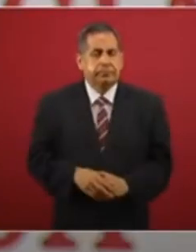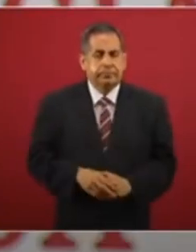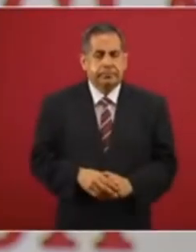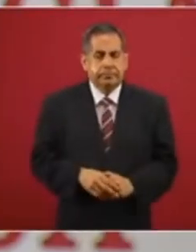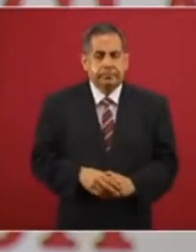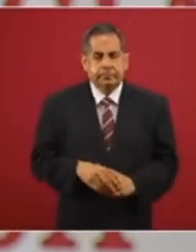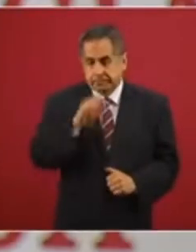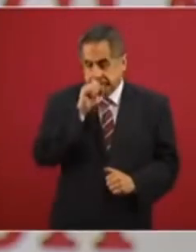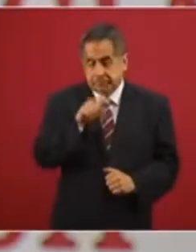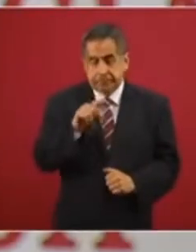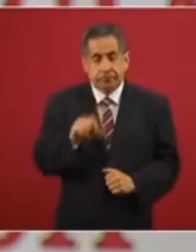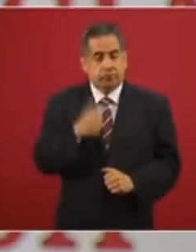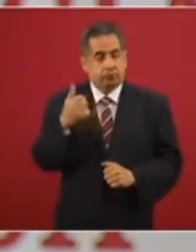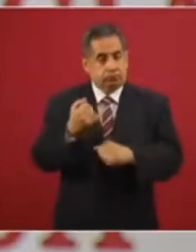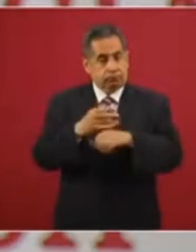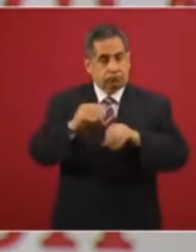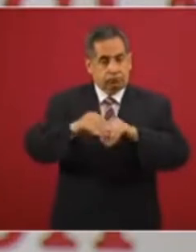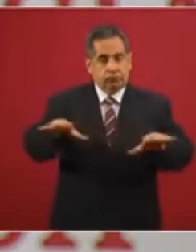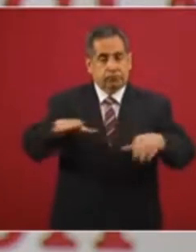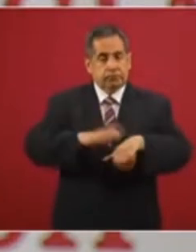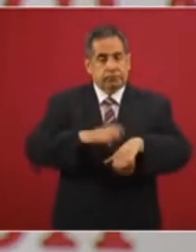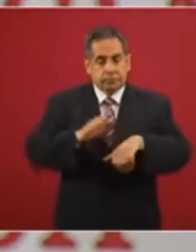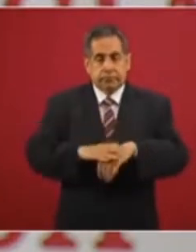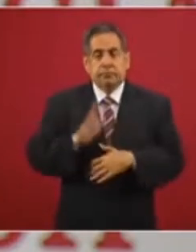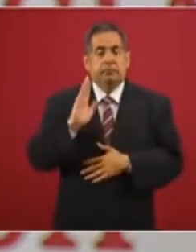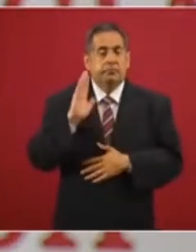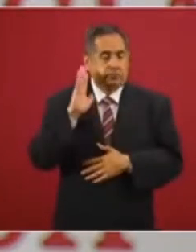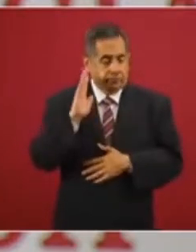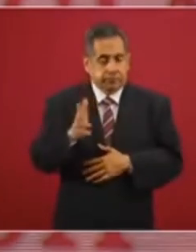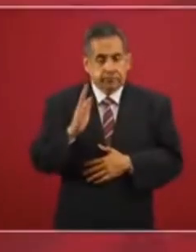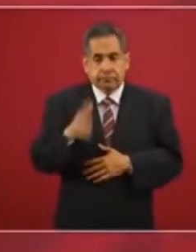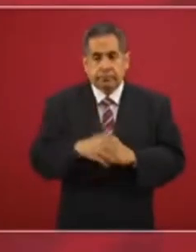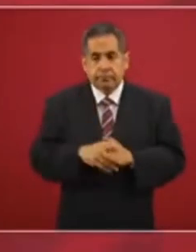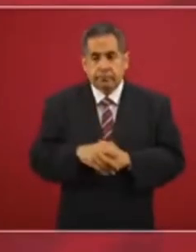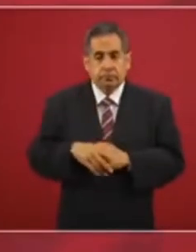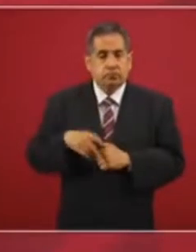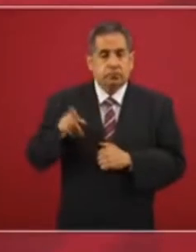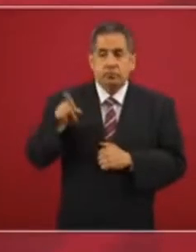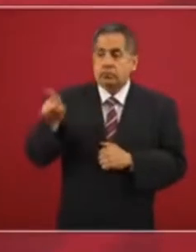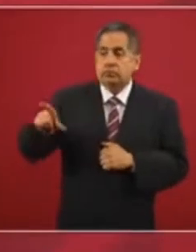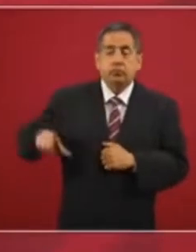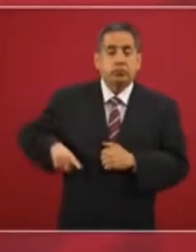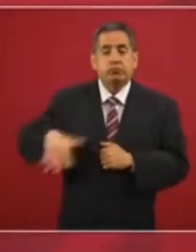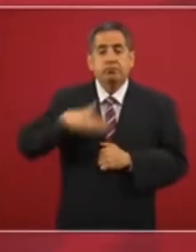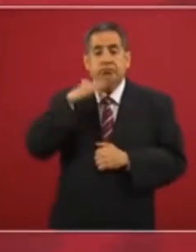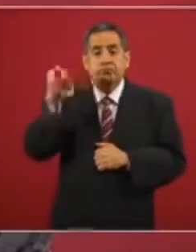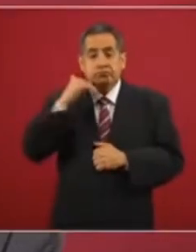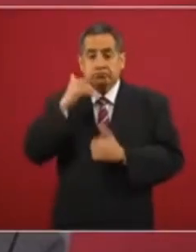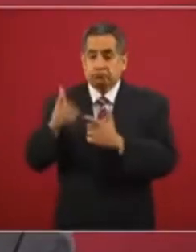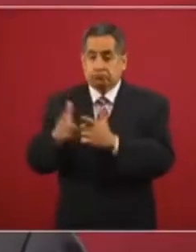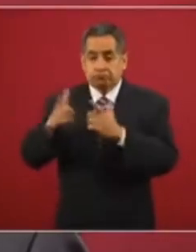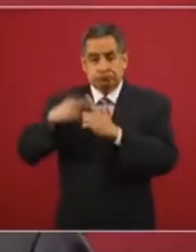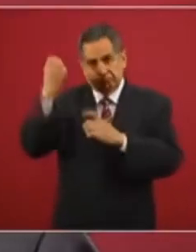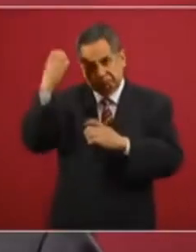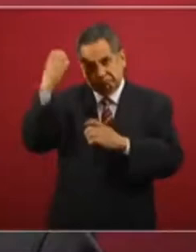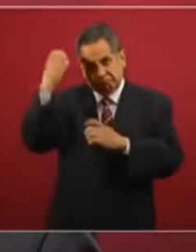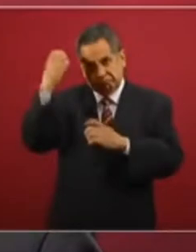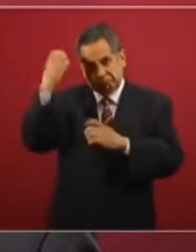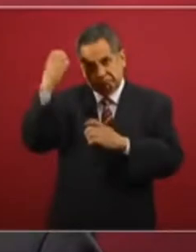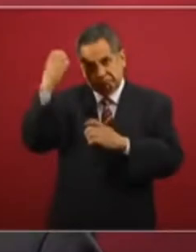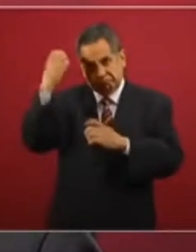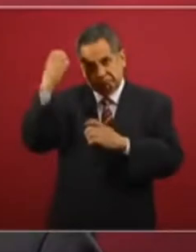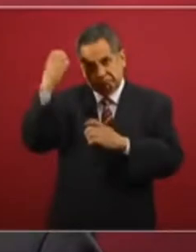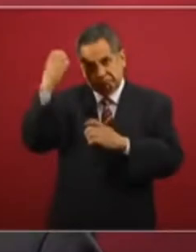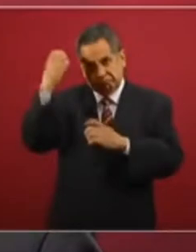Por otro lado, informarles que se recibió una misión de expertas del gobierno de Alemania, con quien también tenemos muy buena relación.